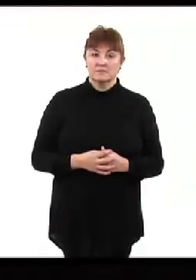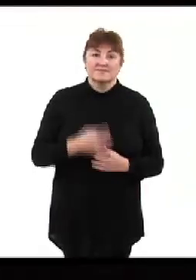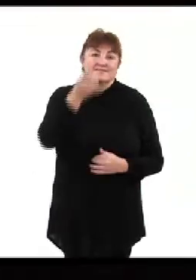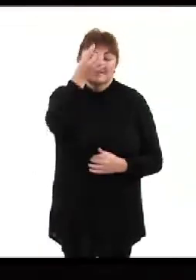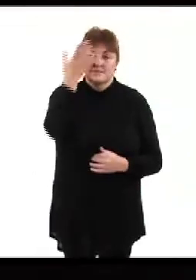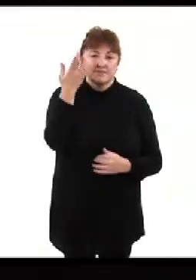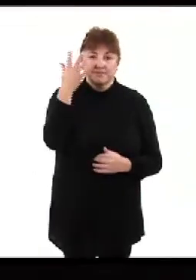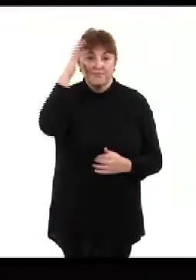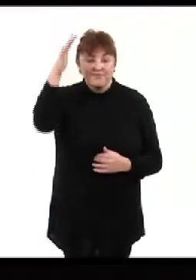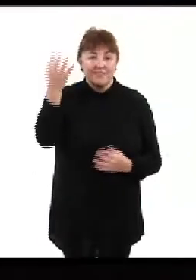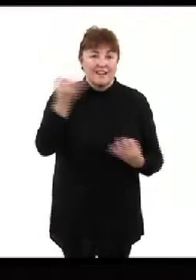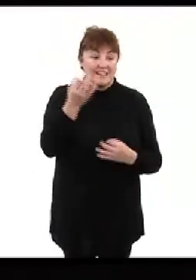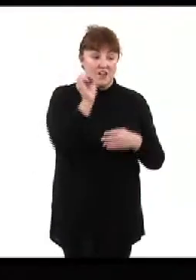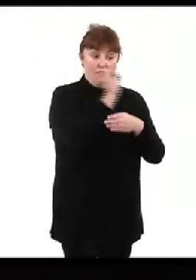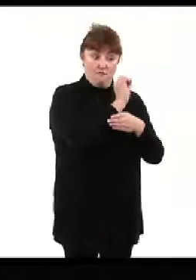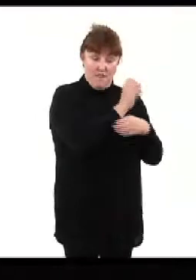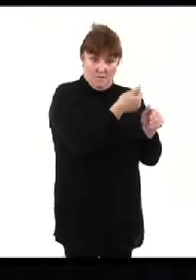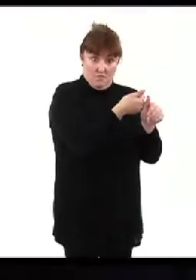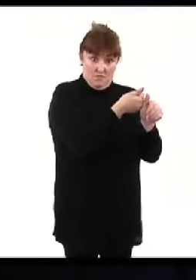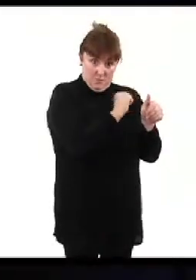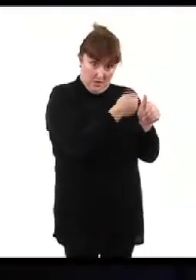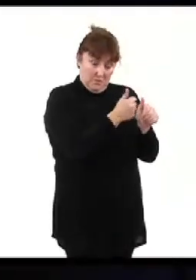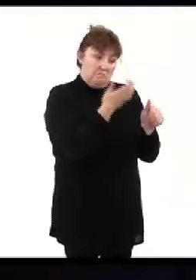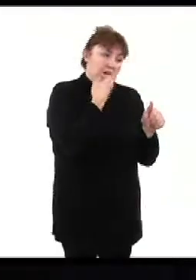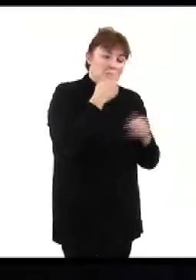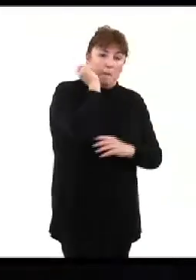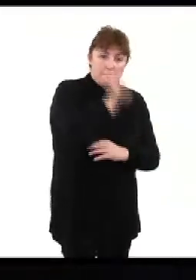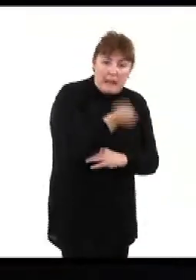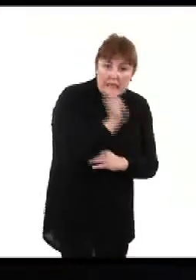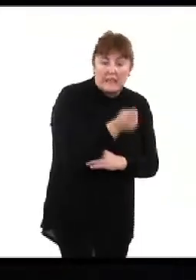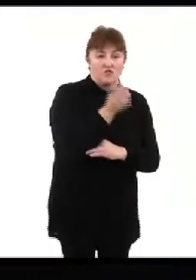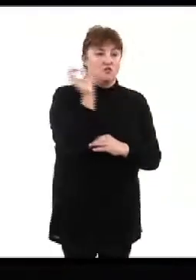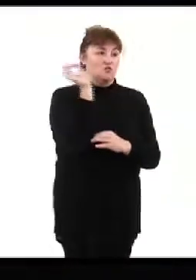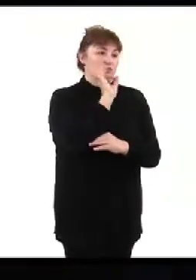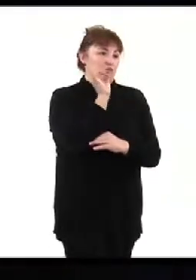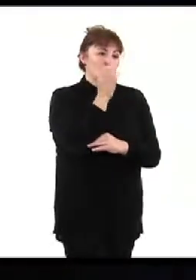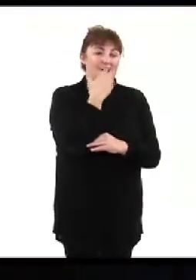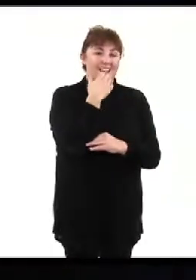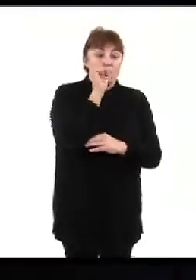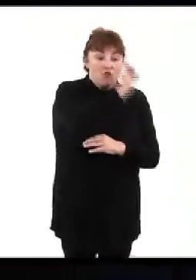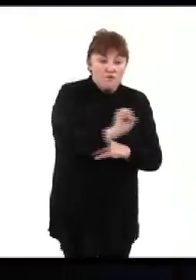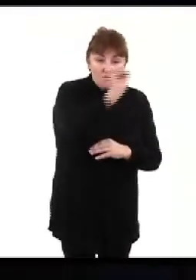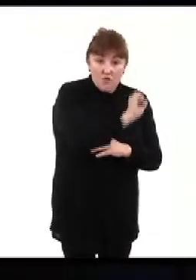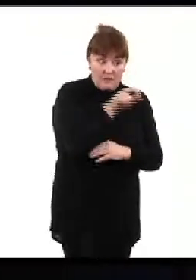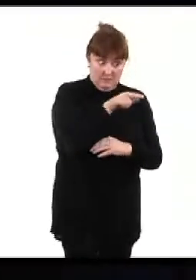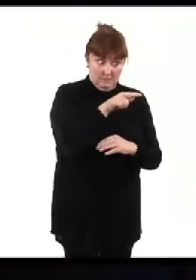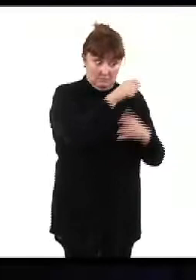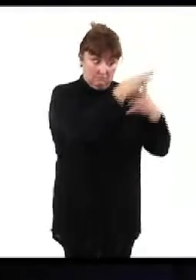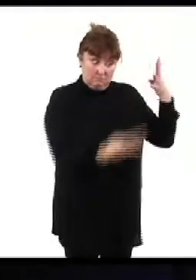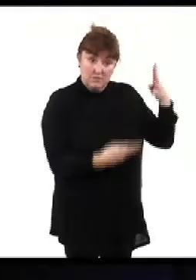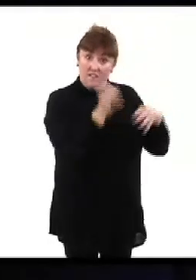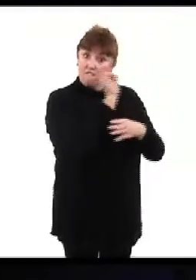So the idea here is if the pantomimic type verbs, like the hammer